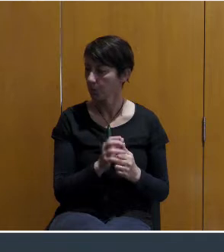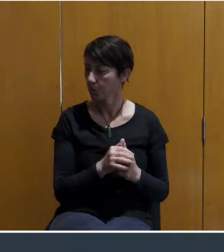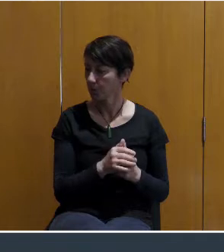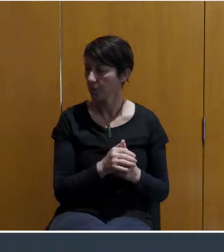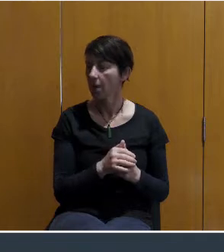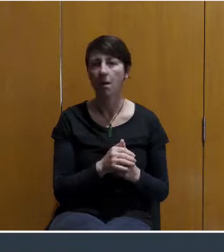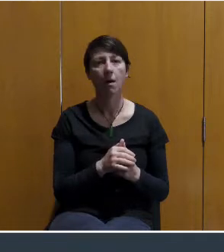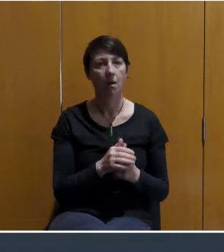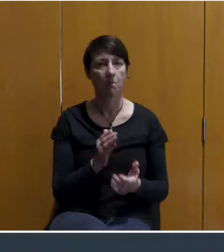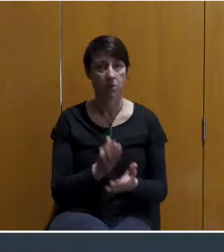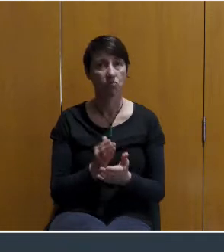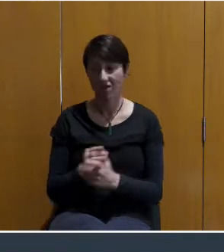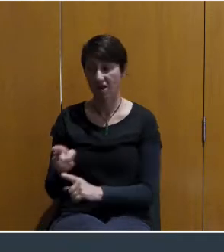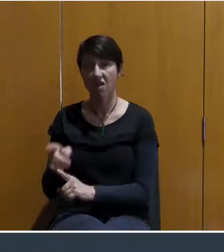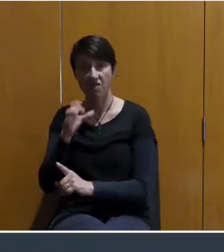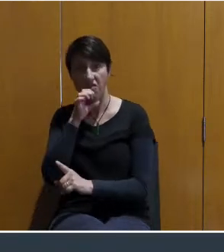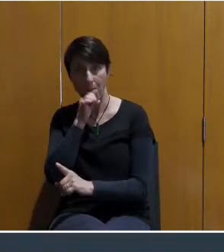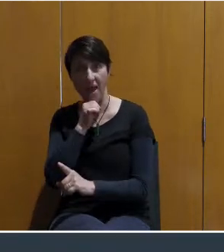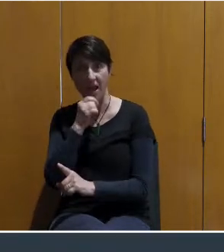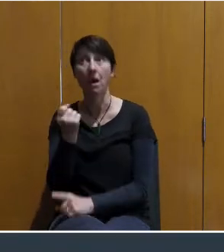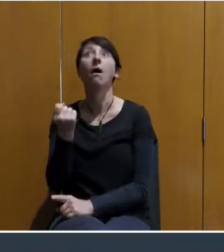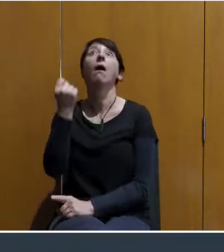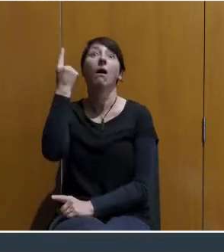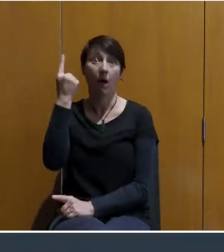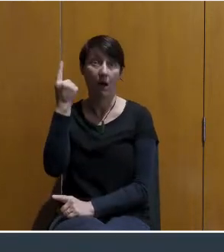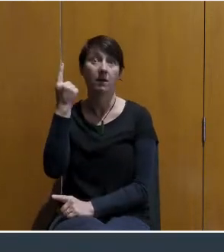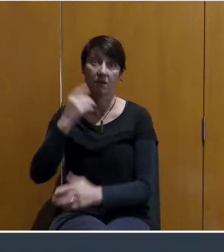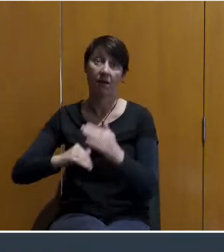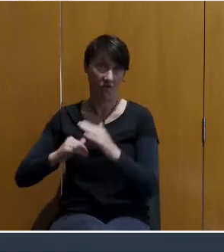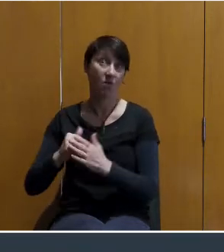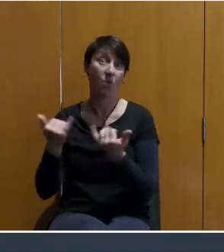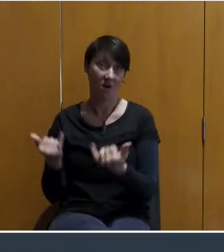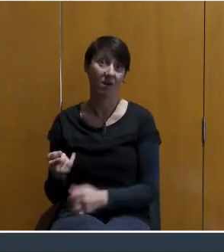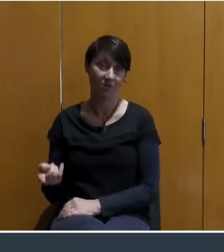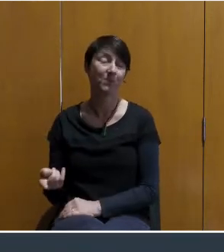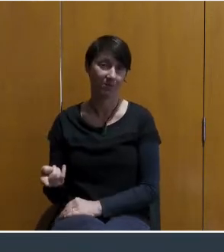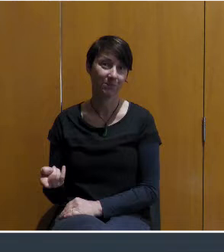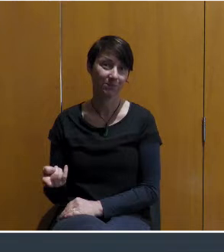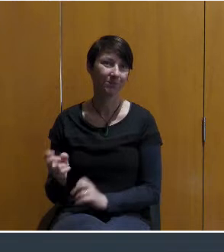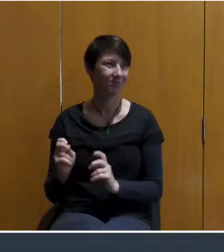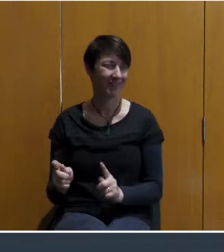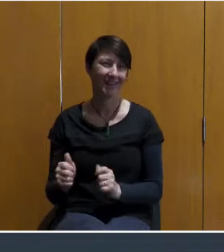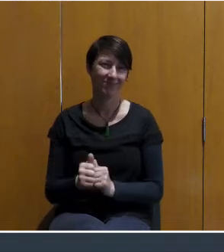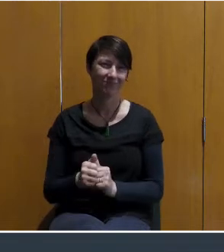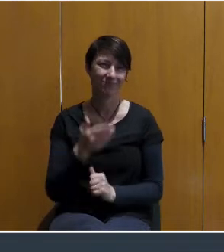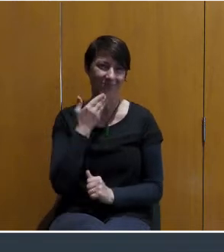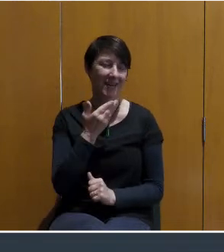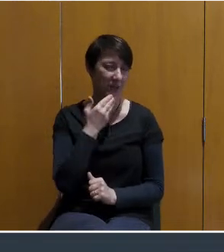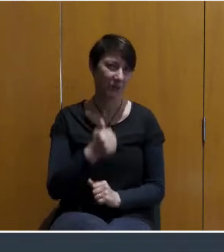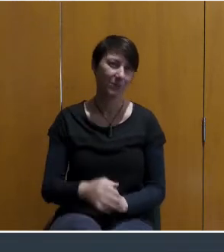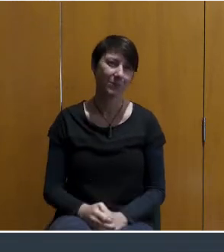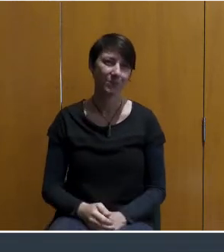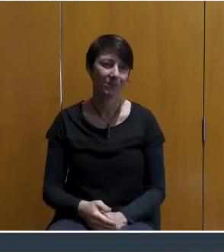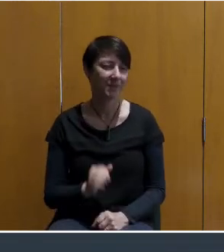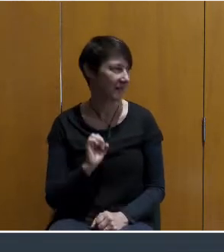They got it, 100%, they got it. Thank you. Thank you. Right. Thank you very much for your